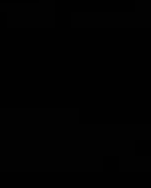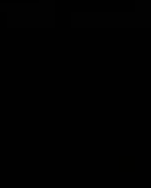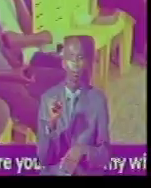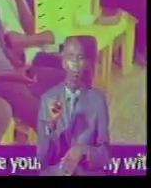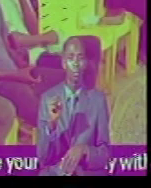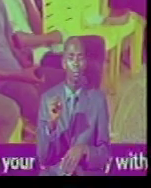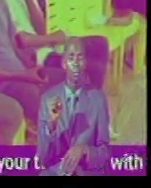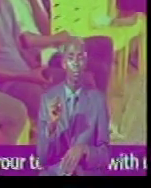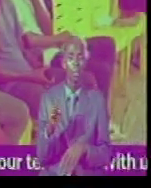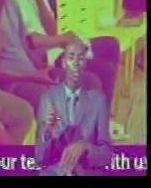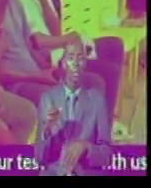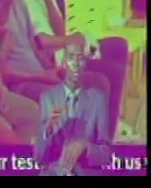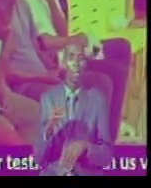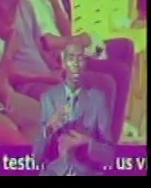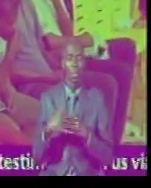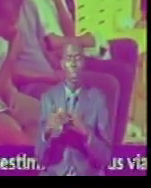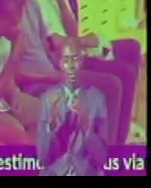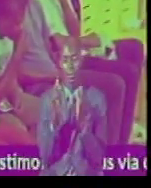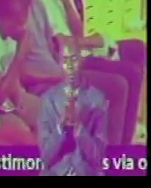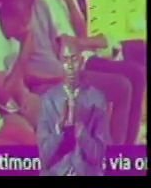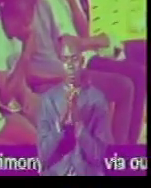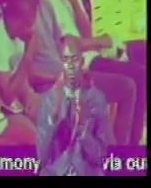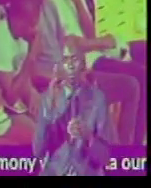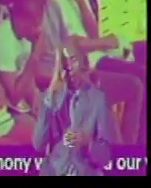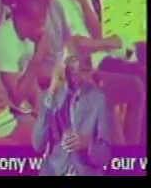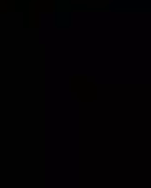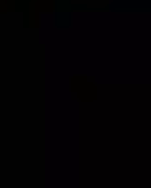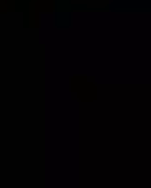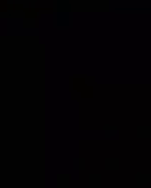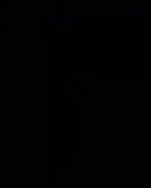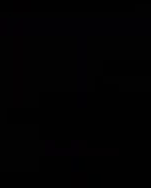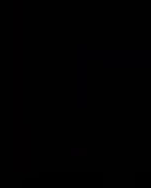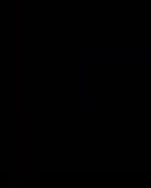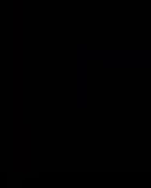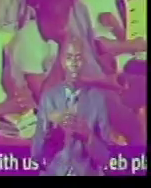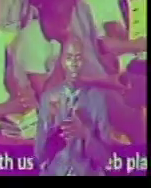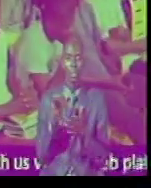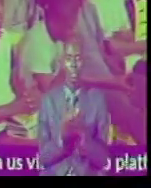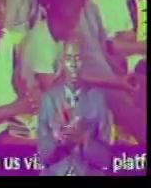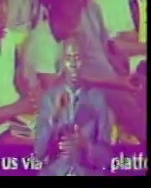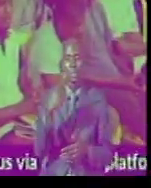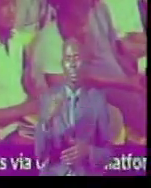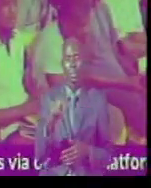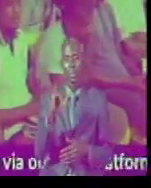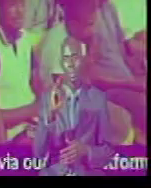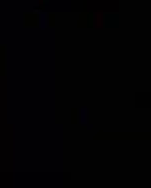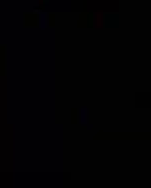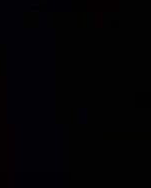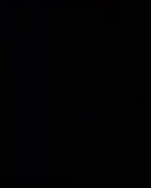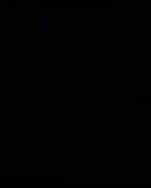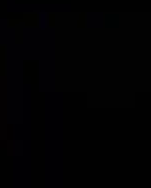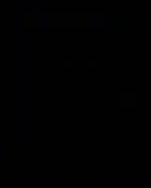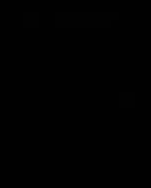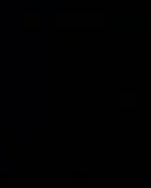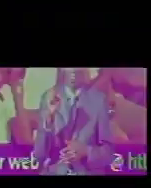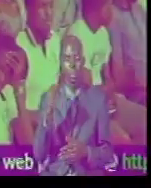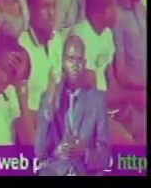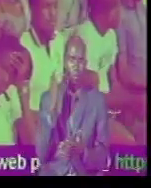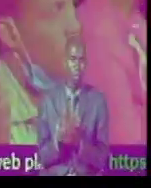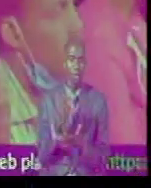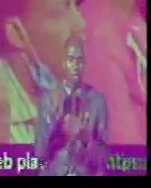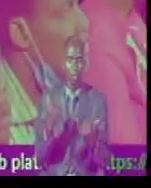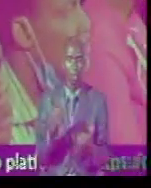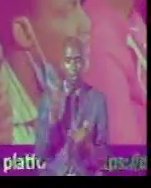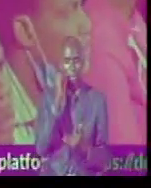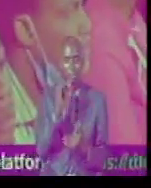man of God, she just discovered that the itches stopped and now she is completely healed. Let's take you